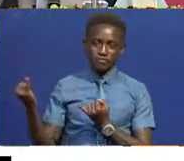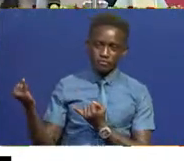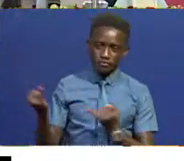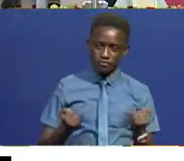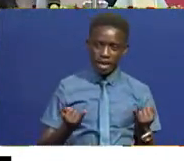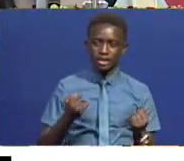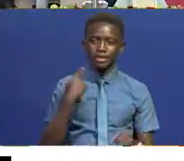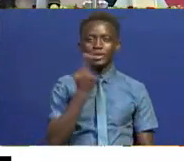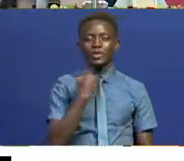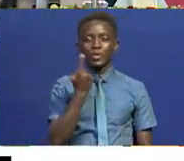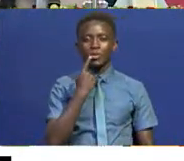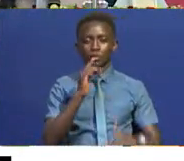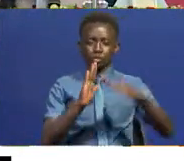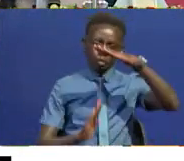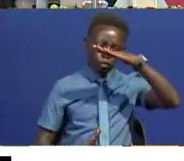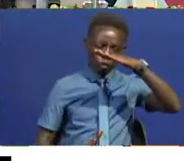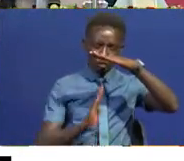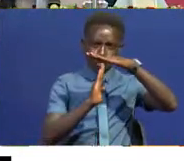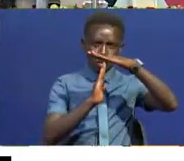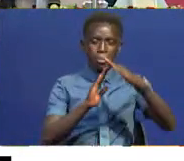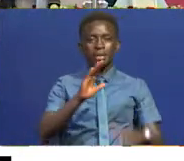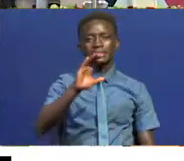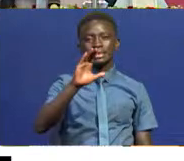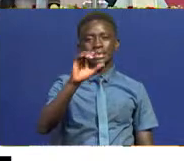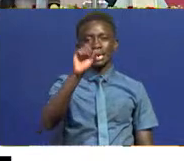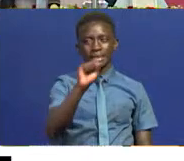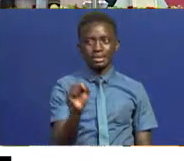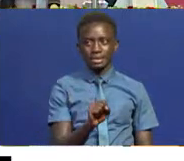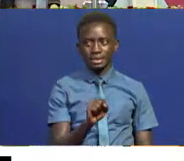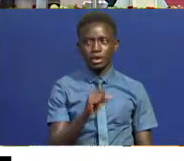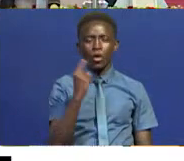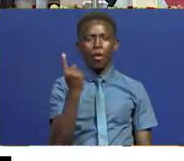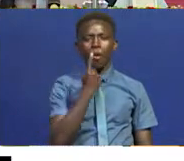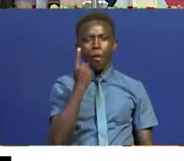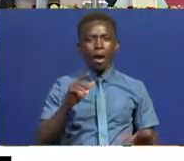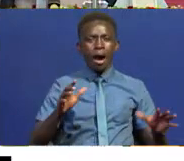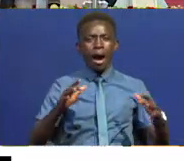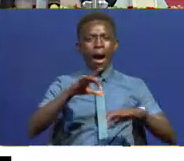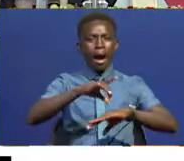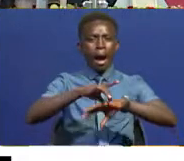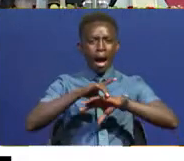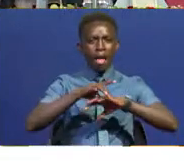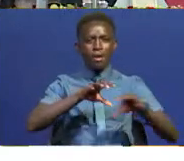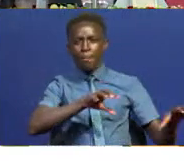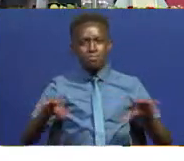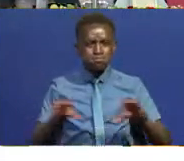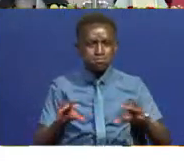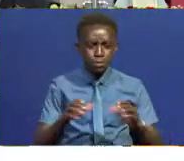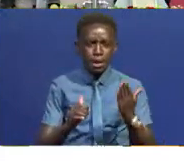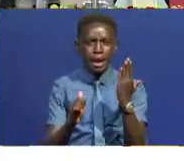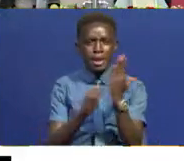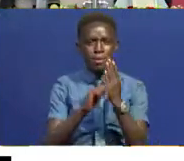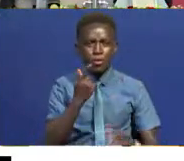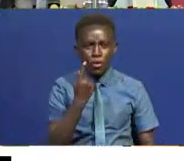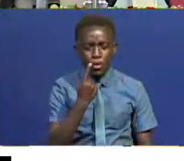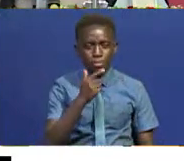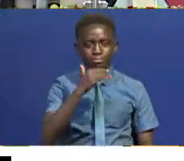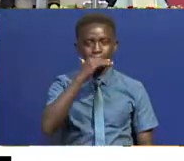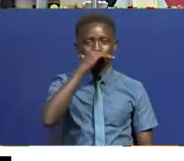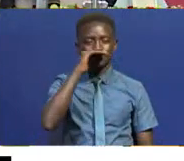the Prime Cabinet Secretary, the one on Henry Adu Quick, Honorable Musalia Mudavadi. Thank you.